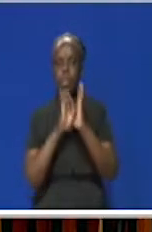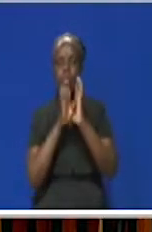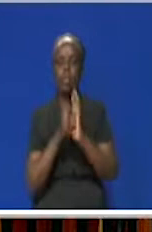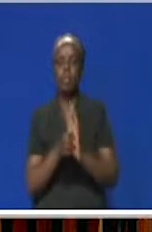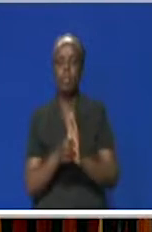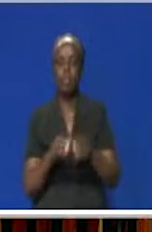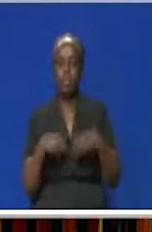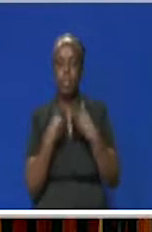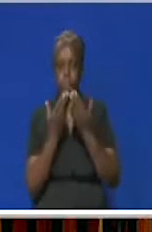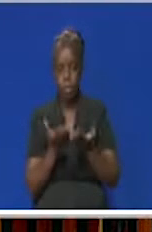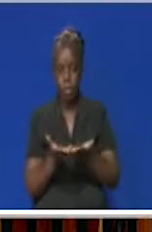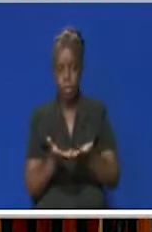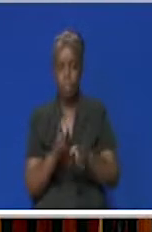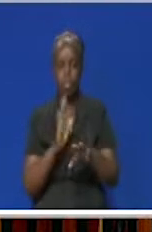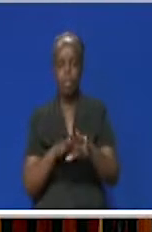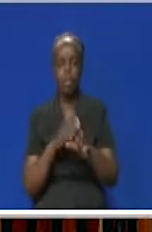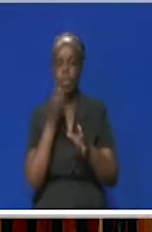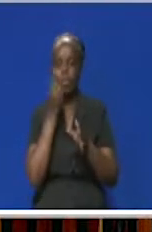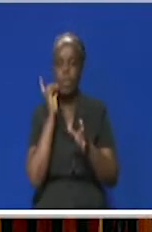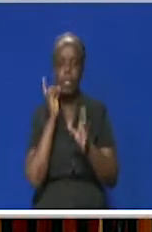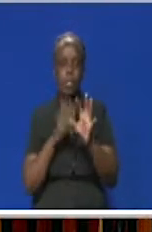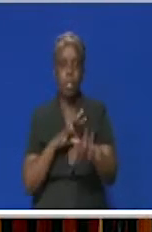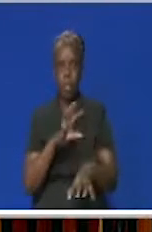you have given on domestic animals?